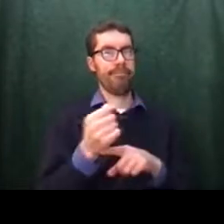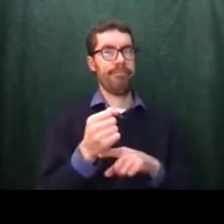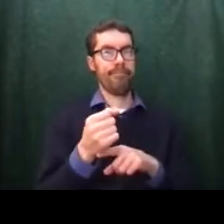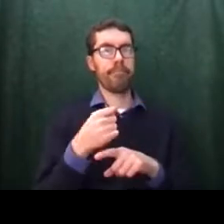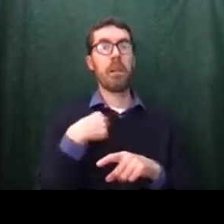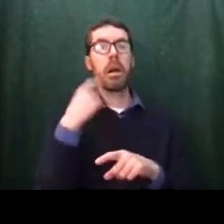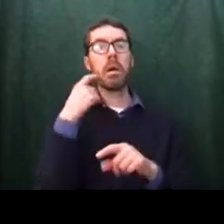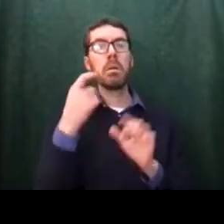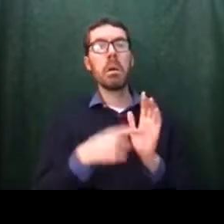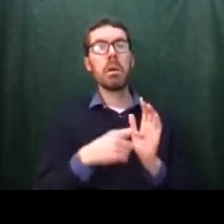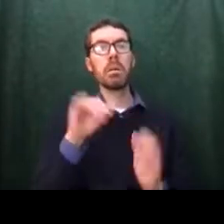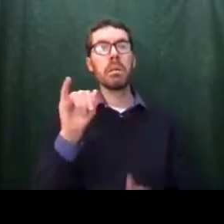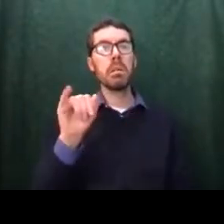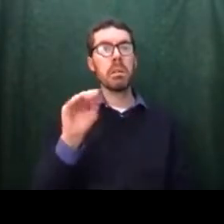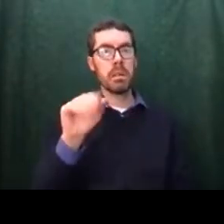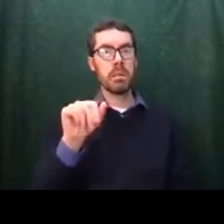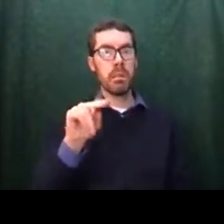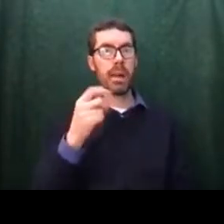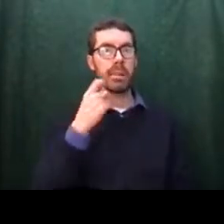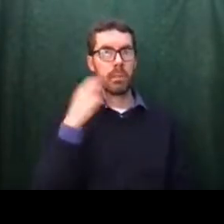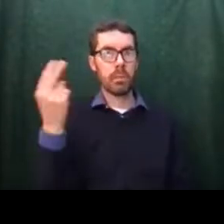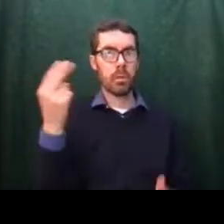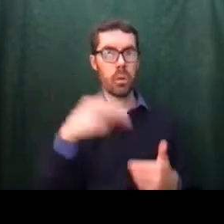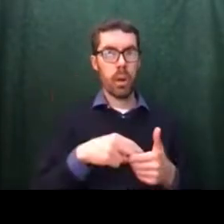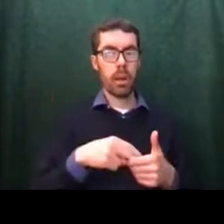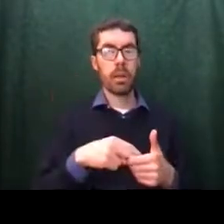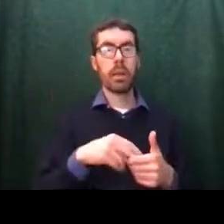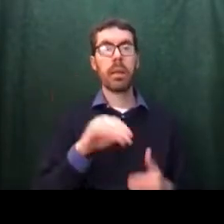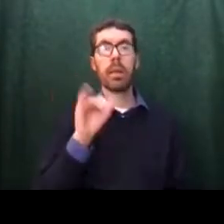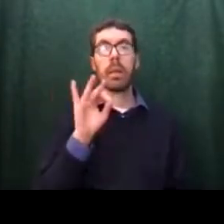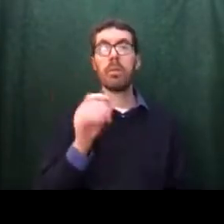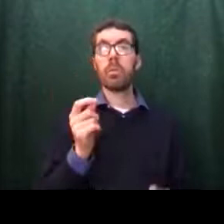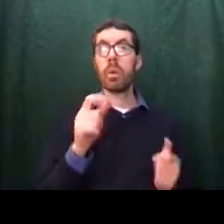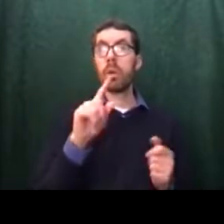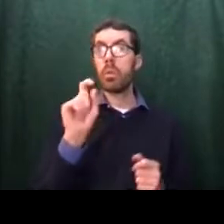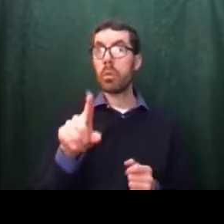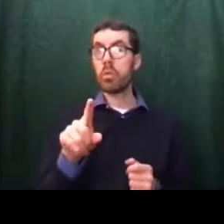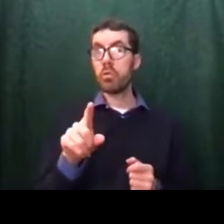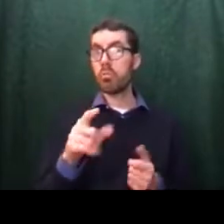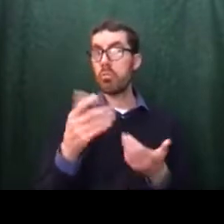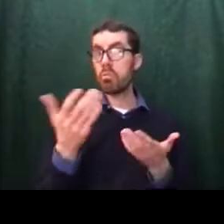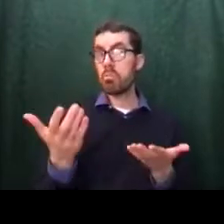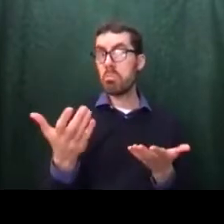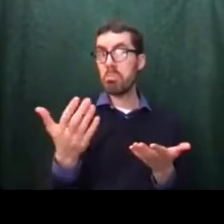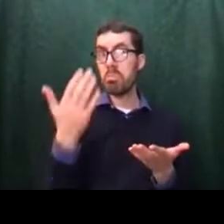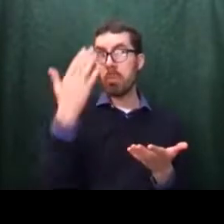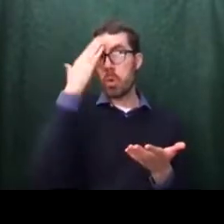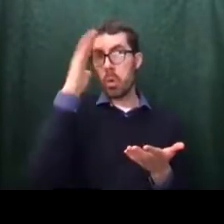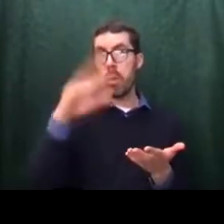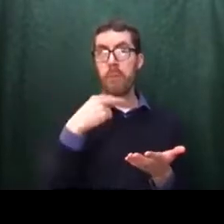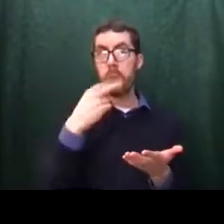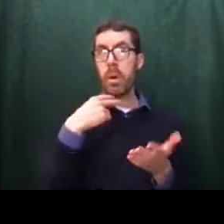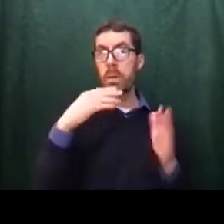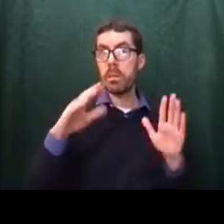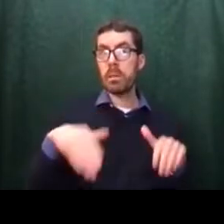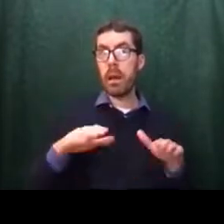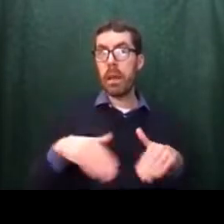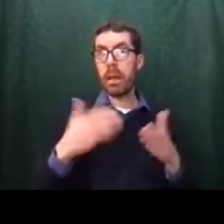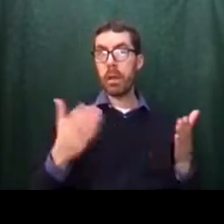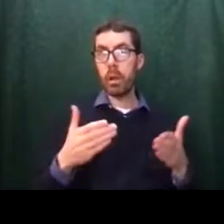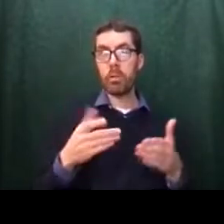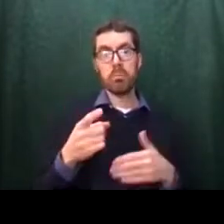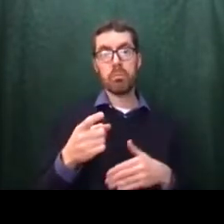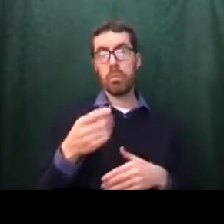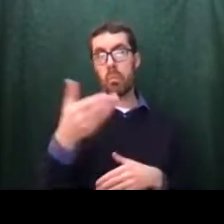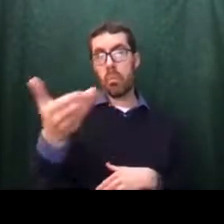Iman just joined the group. If you had a quick question, Iman, I know your voice hasn't been in this space yet. You're welcome to ask a